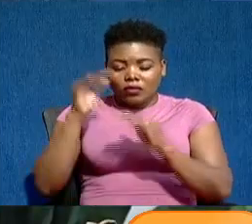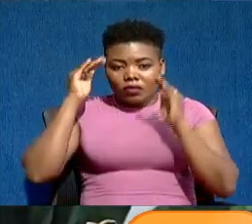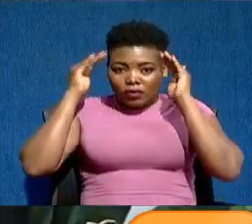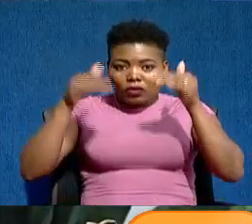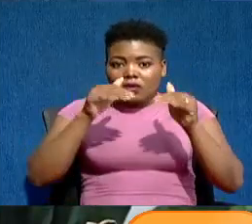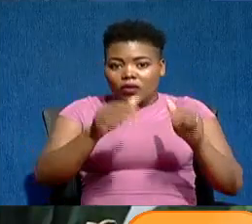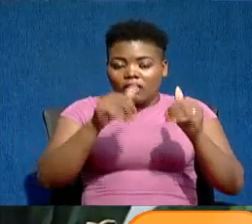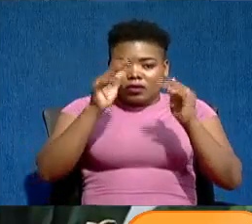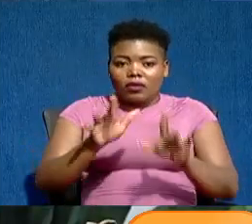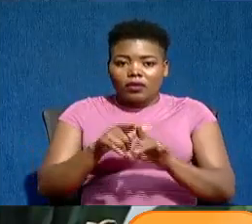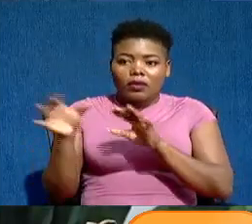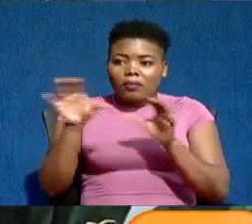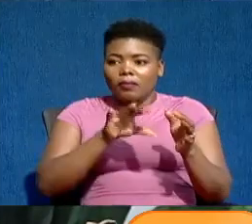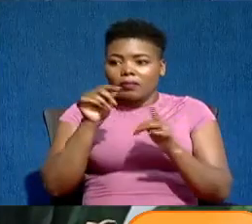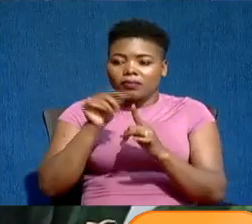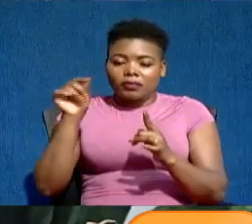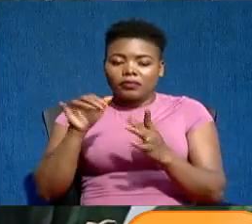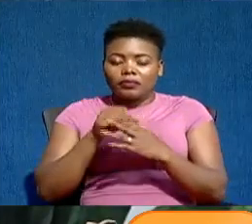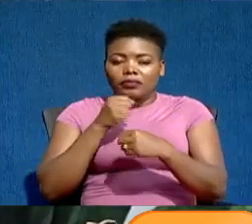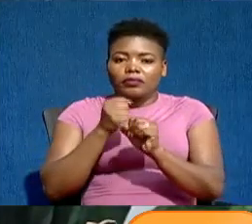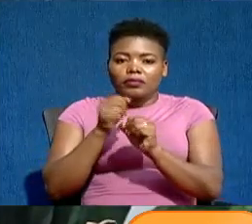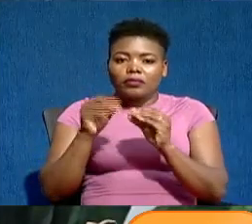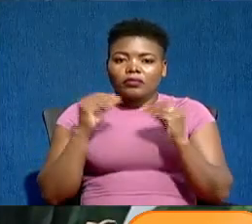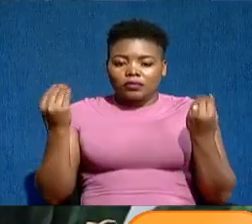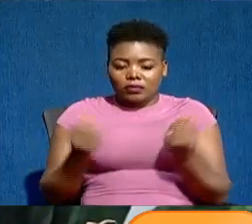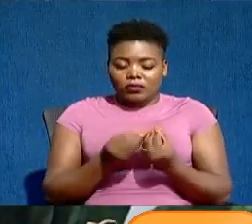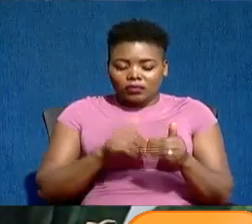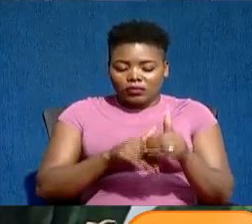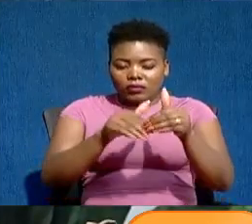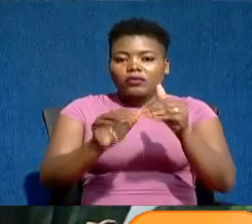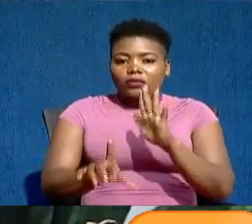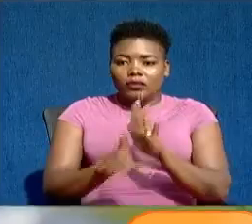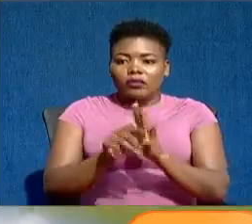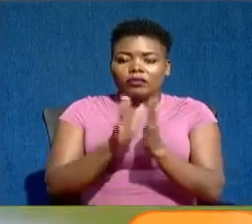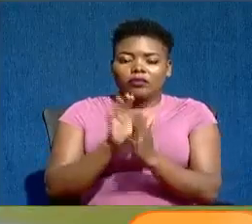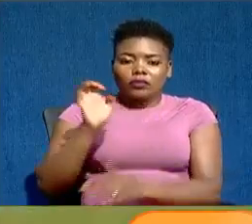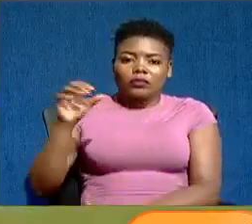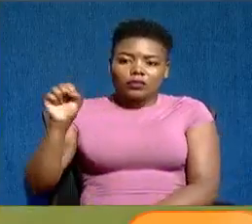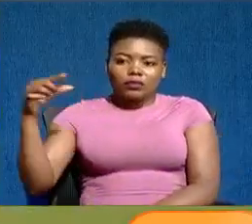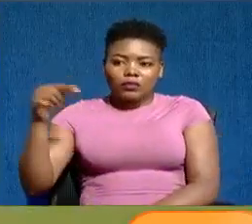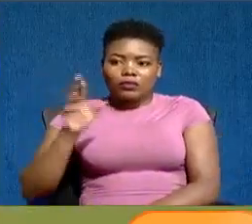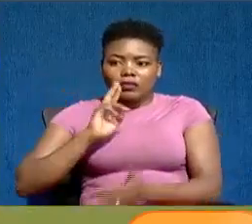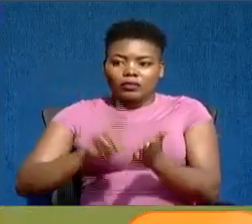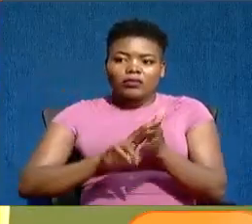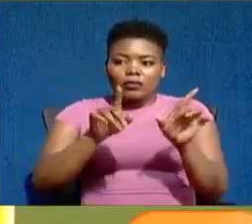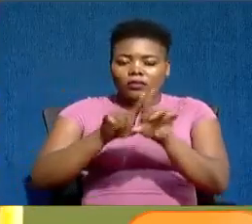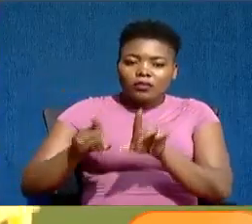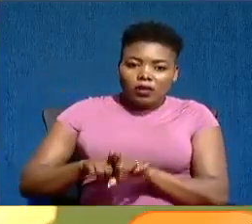tech. It's focused on ensuring that organizations are compliant, especially with ESG reporting, and